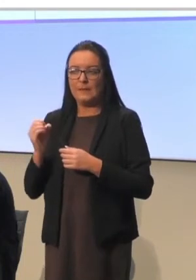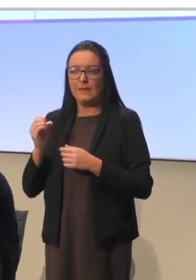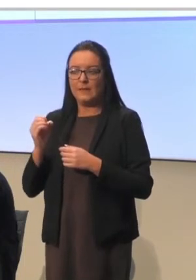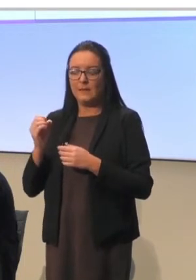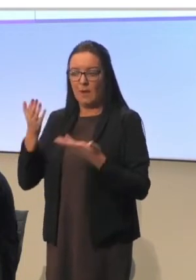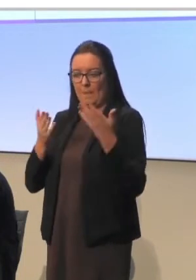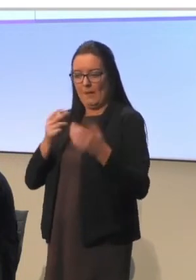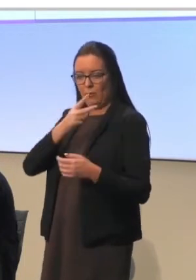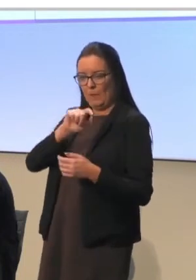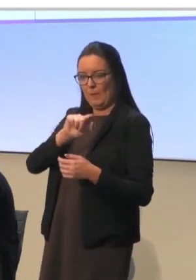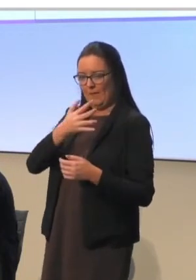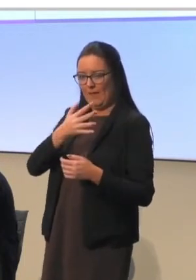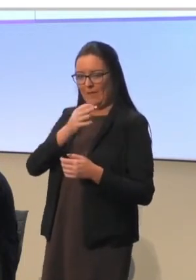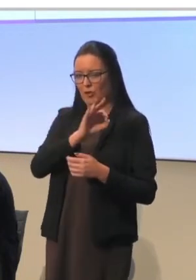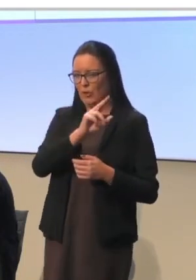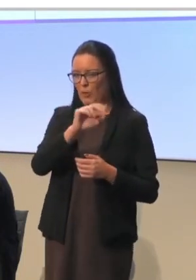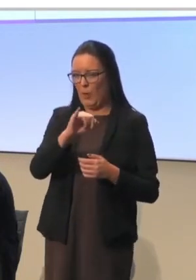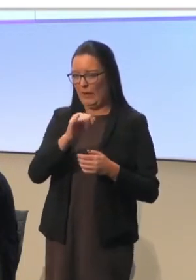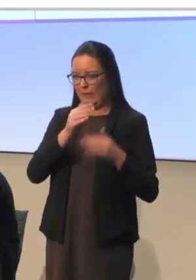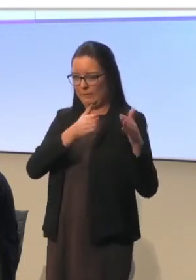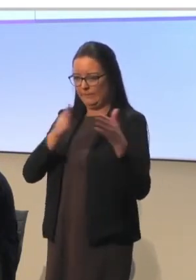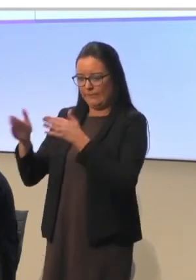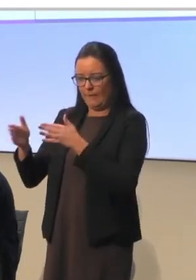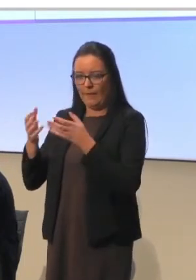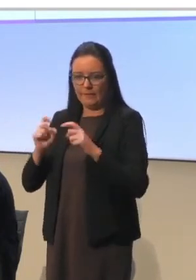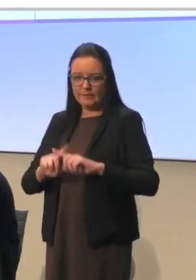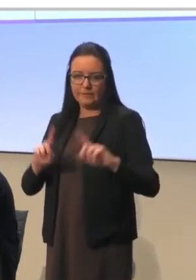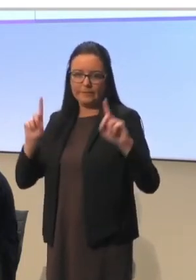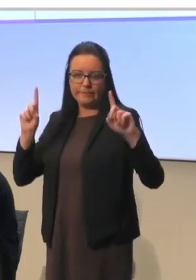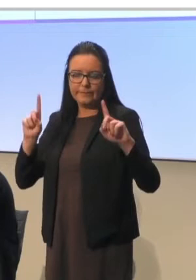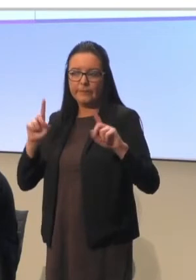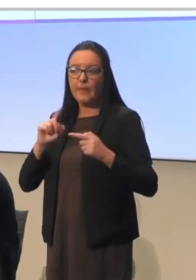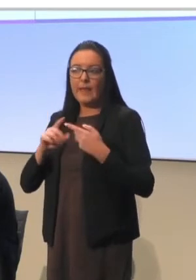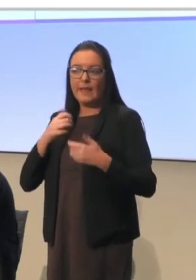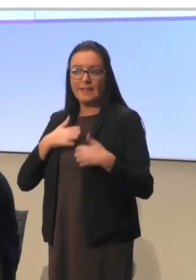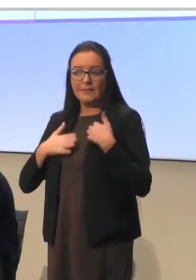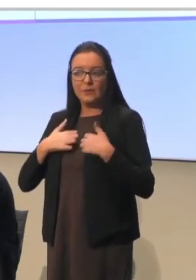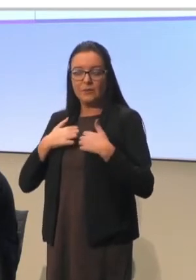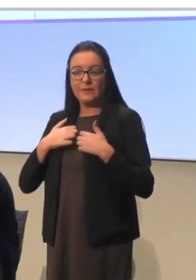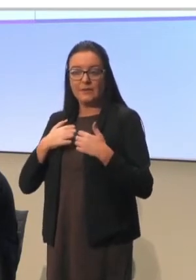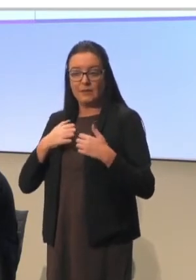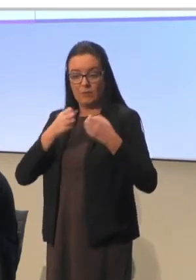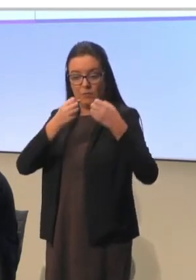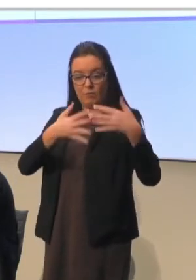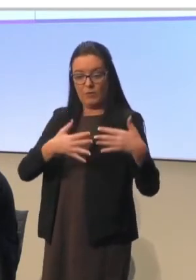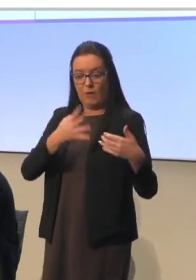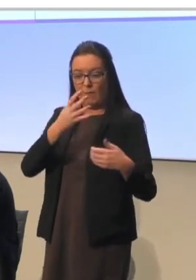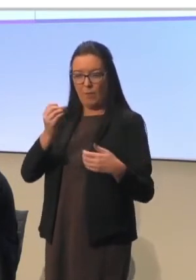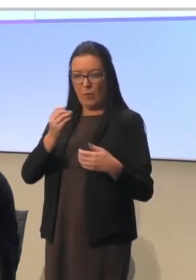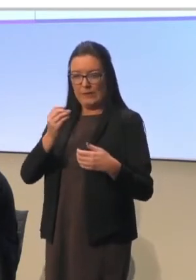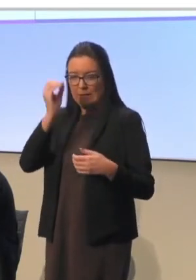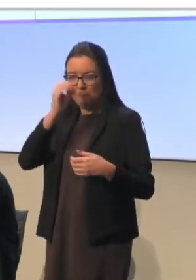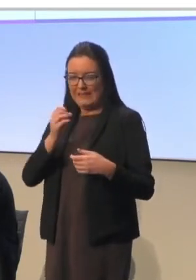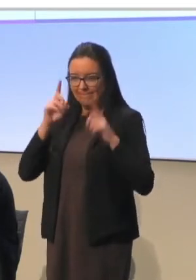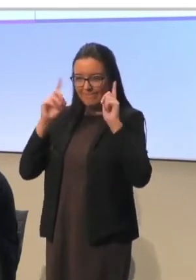2.5% for GUI. And an interesting finding as well was that of our sample, 40% were finding it difficult to decide what to do after